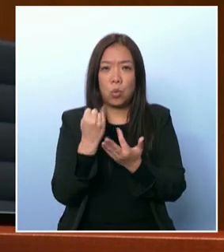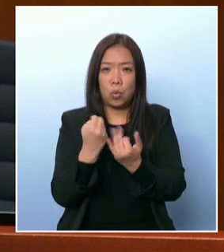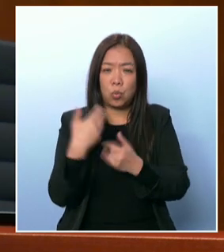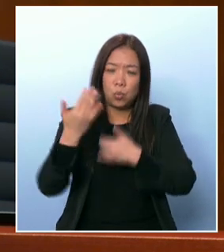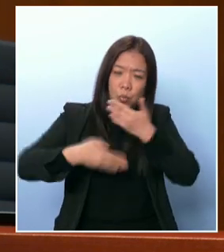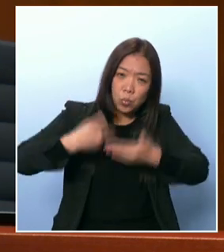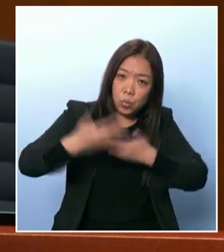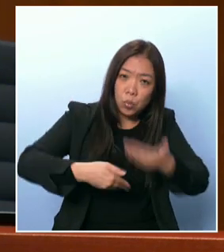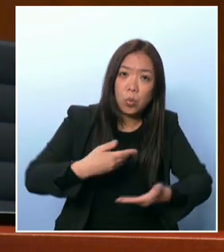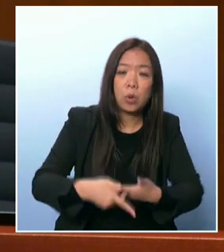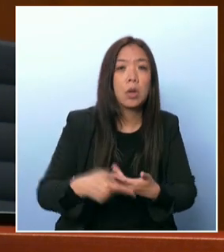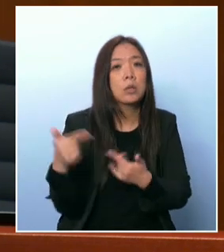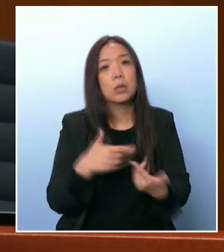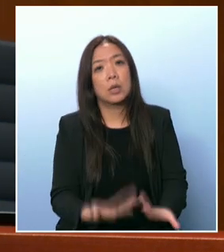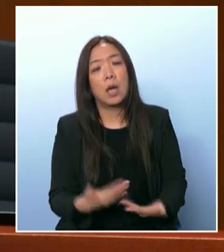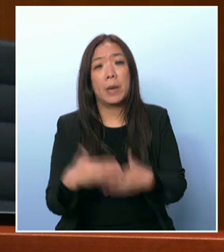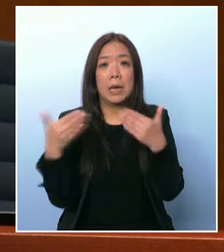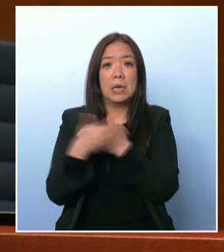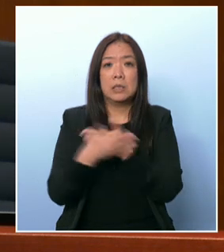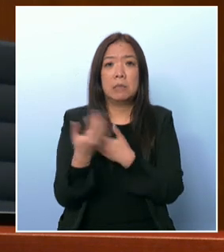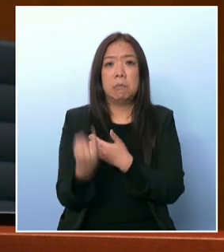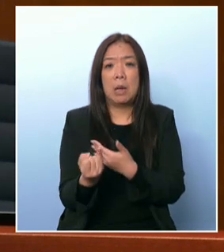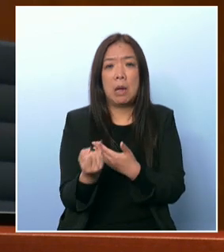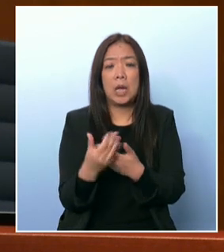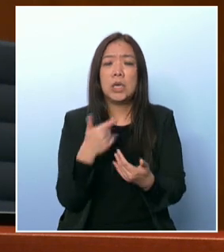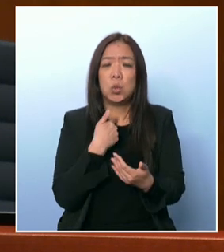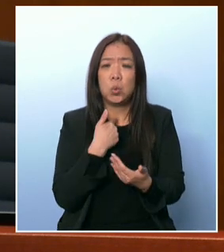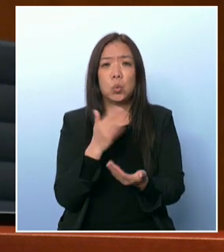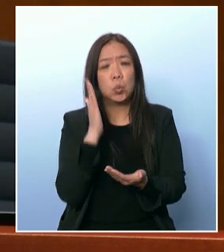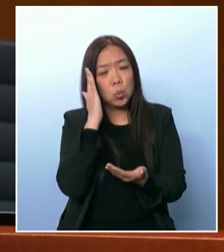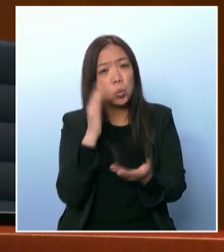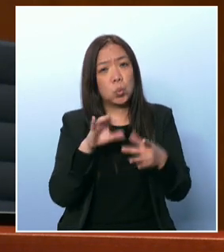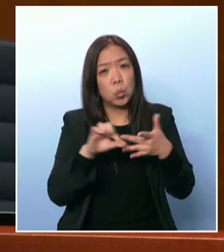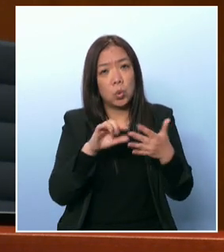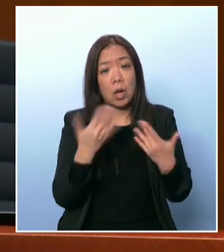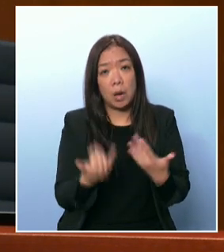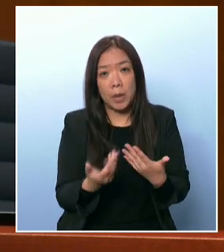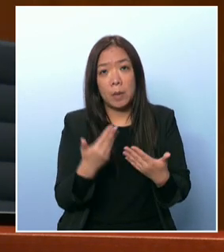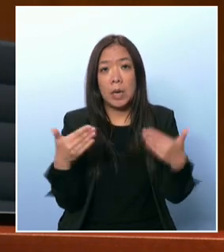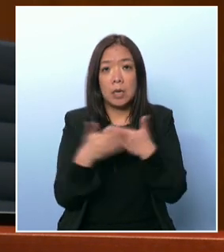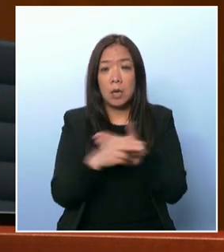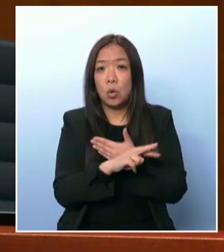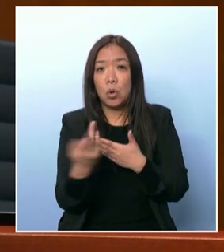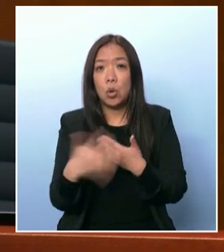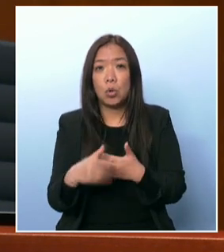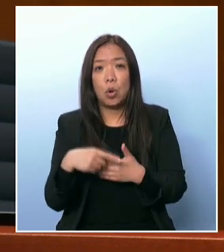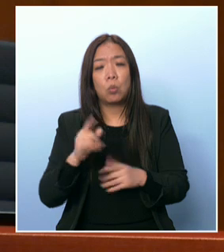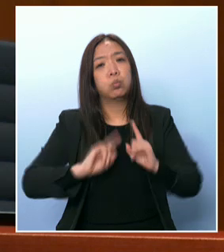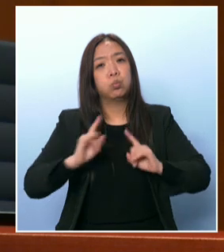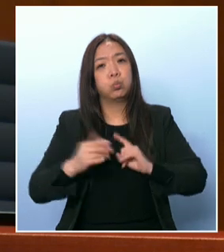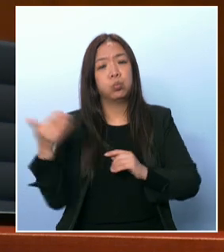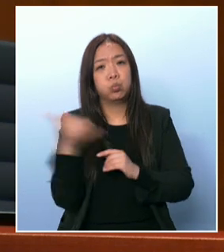Now, medical students must reside in a student's residence. That may be something in the past